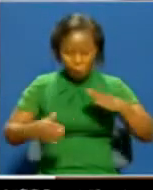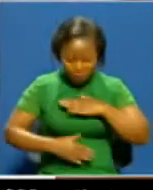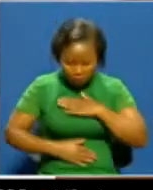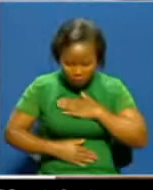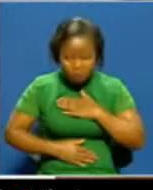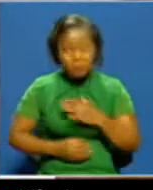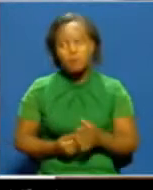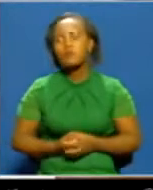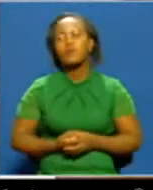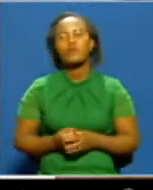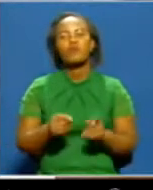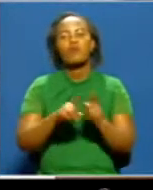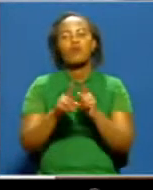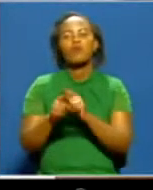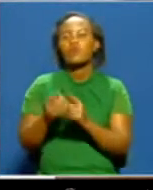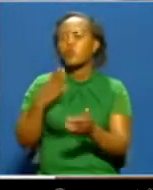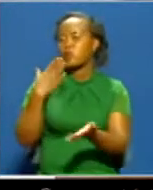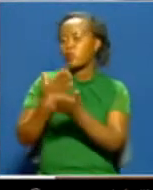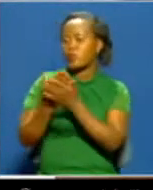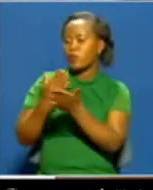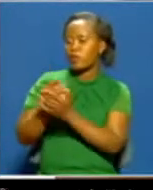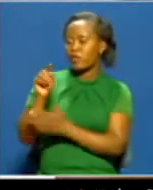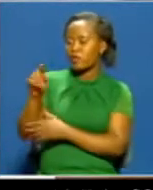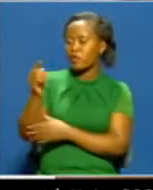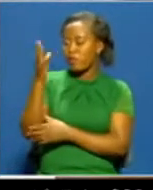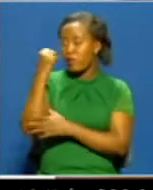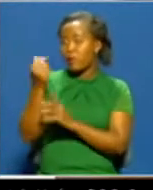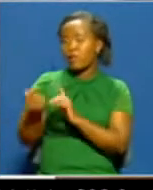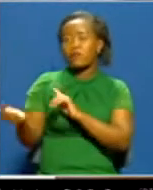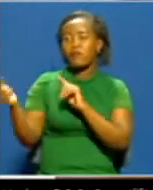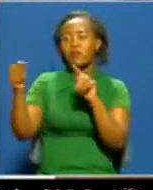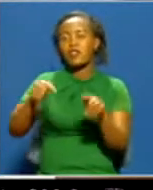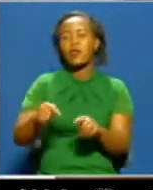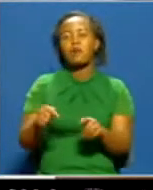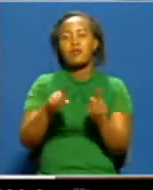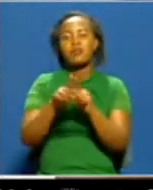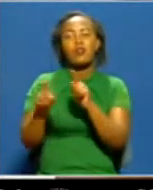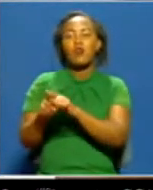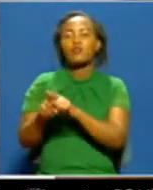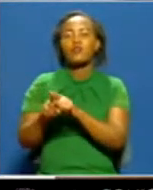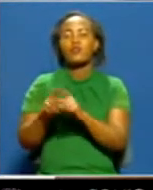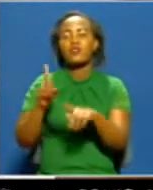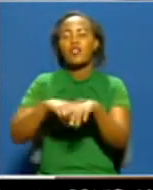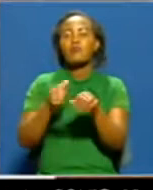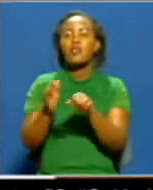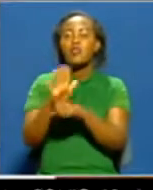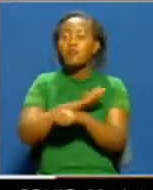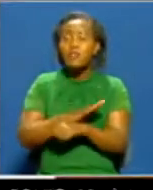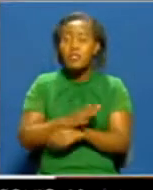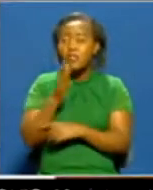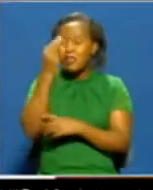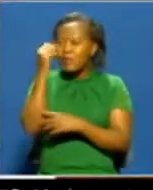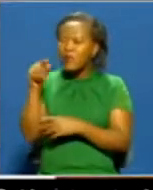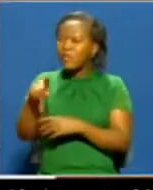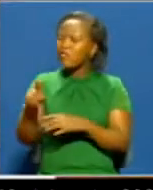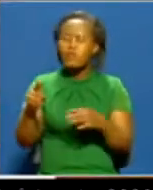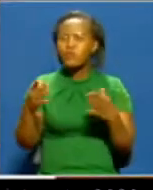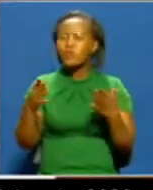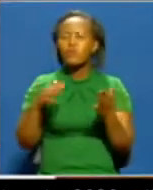I also want to congratulate you for coming out of COVID-19. Because, you're looking healthy, you're